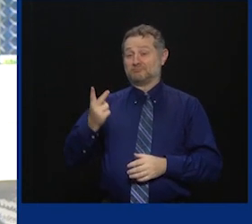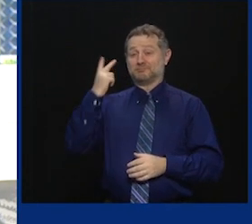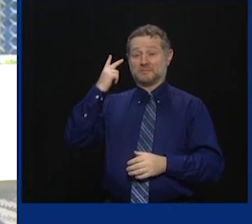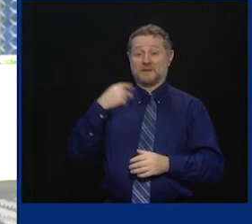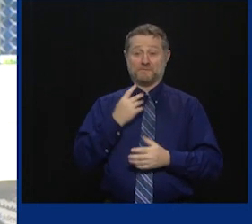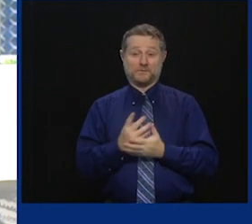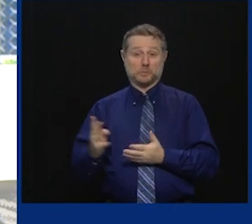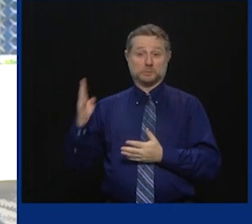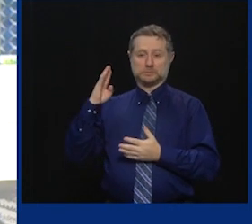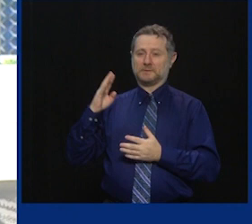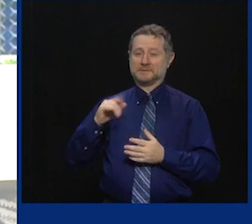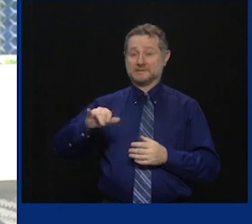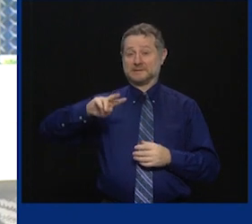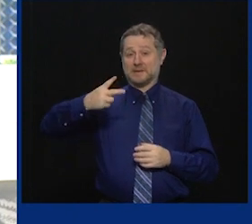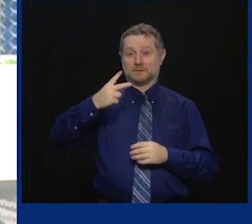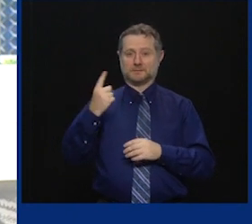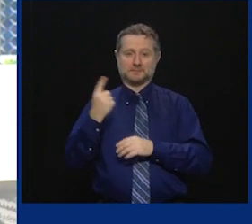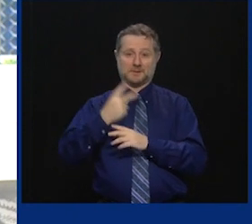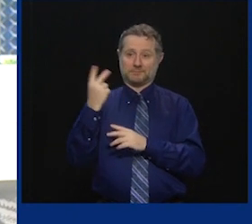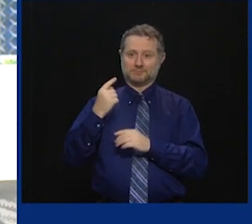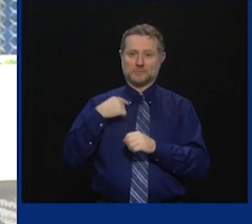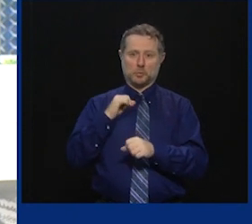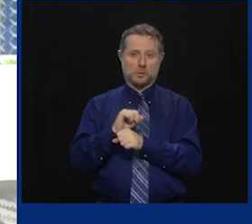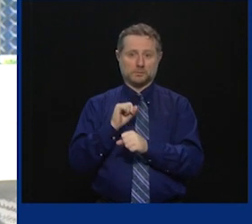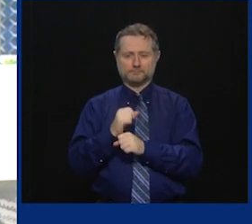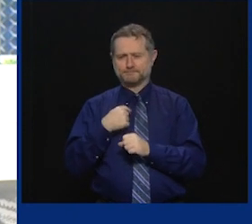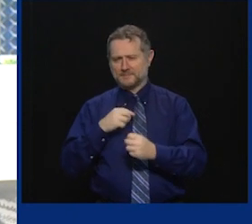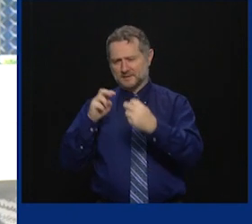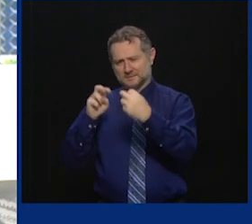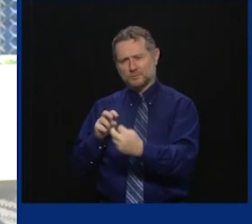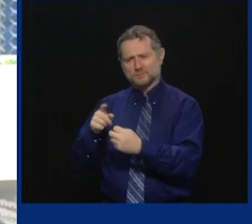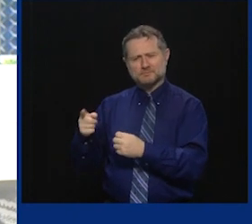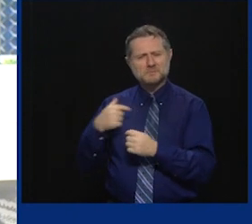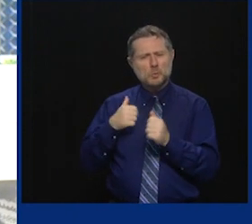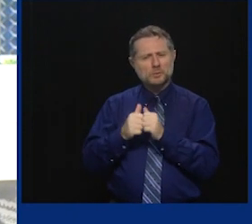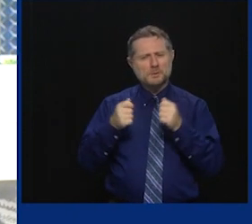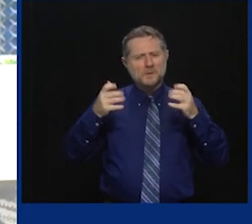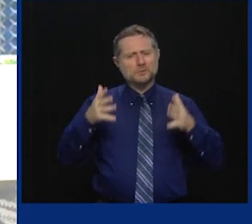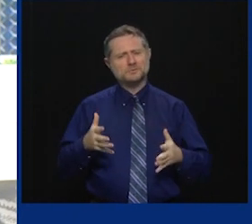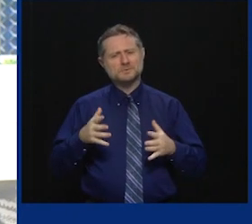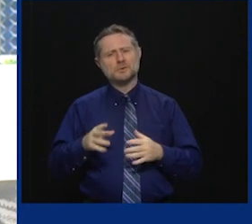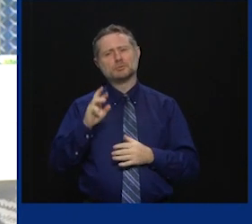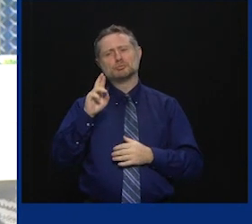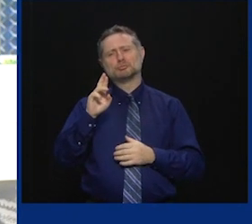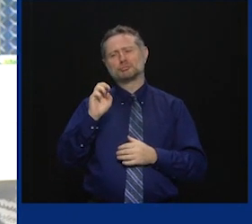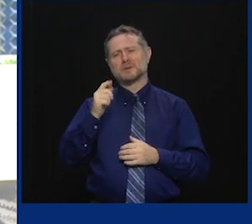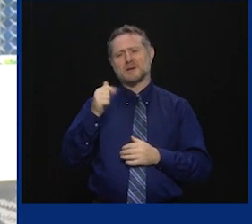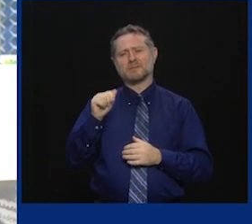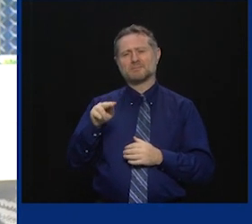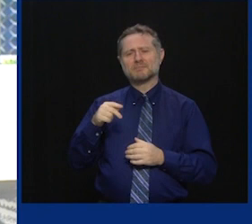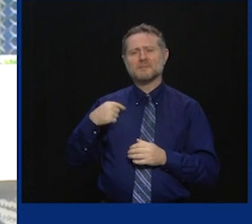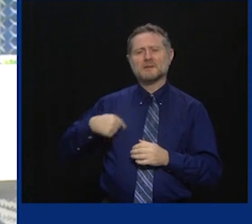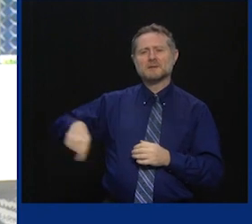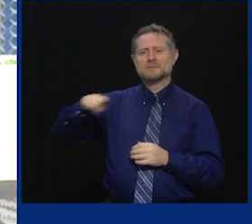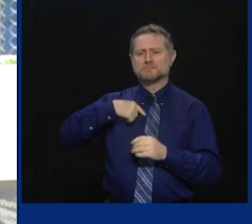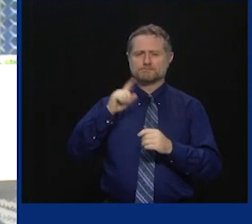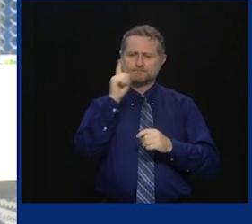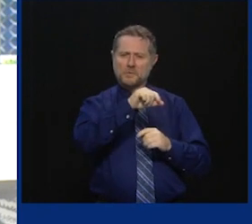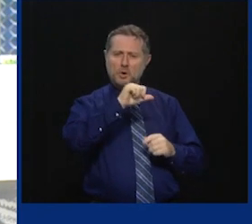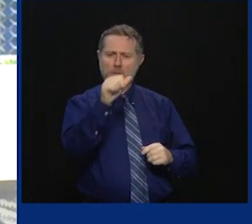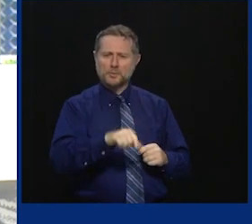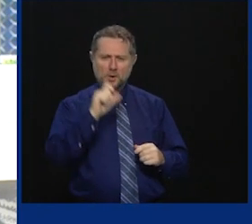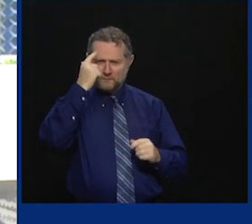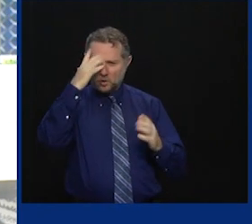the job when she met with Administrator Regan. Administrator Regan came to Albany and sat down with the governor, sat down with us,